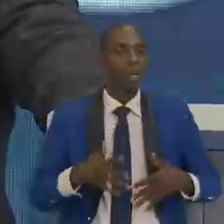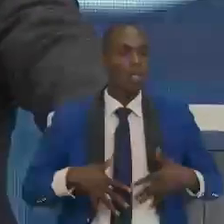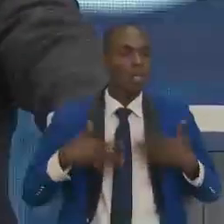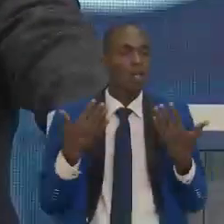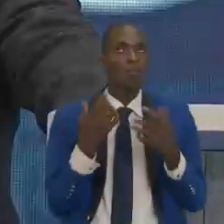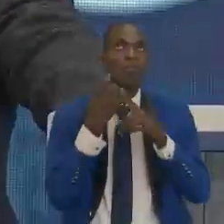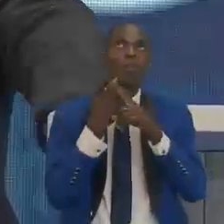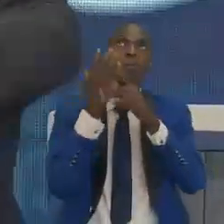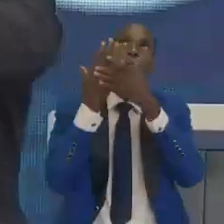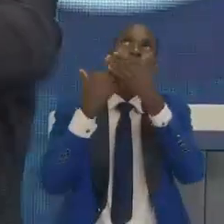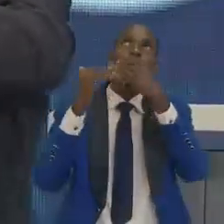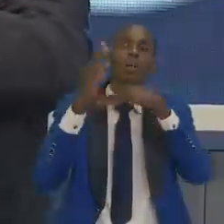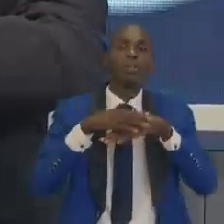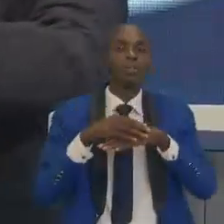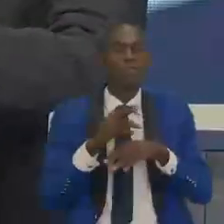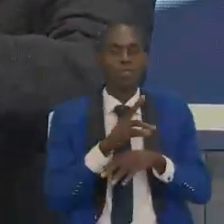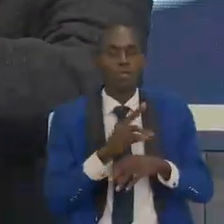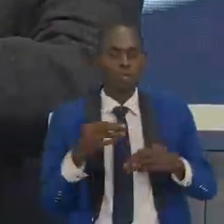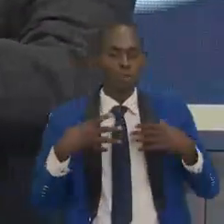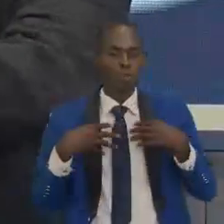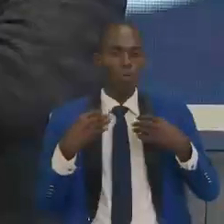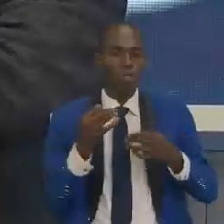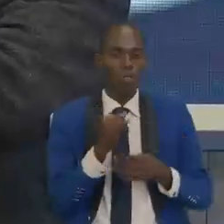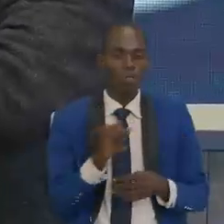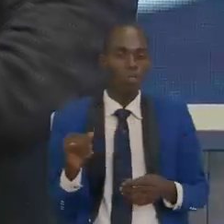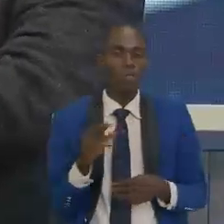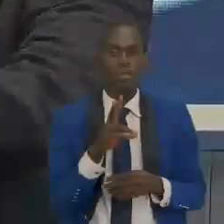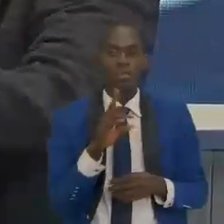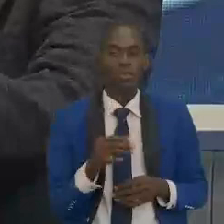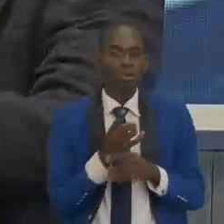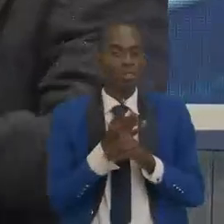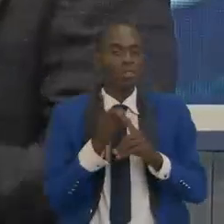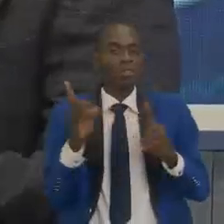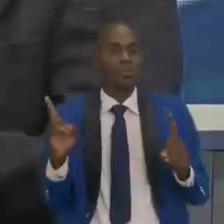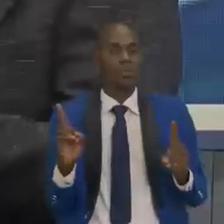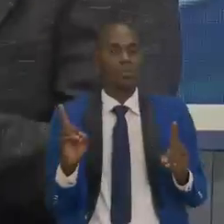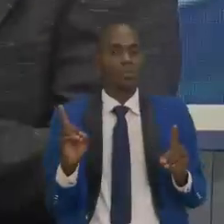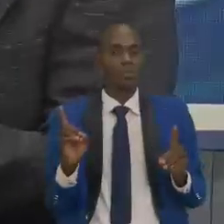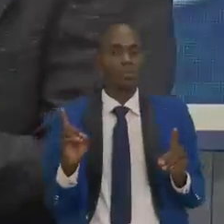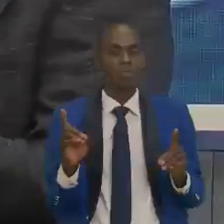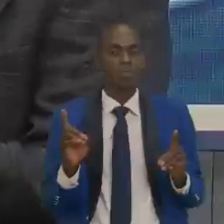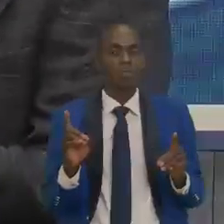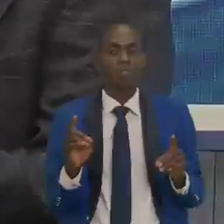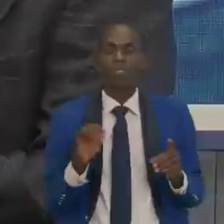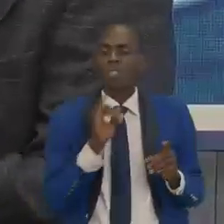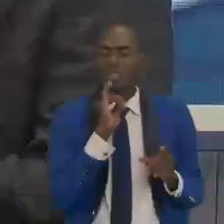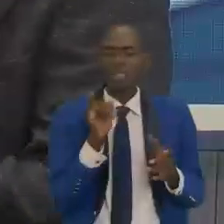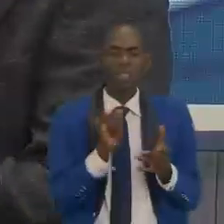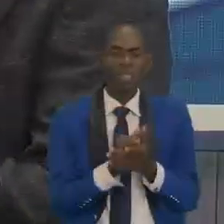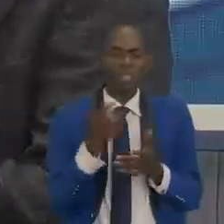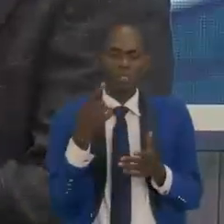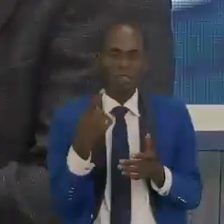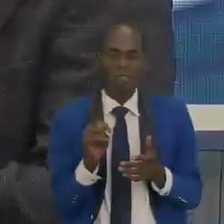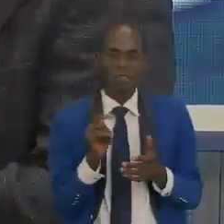heaven. No healing. No deliverance. Is that the fault of the message?